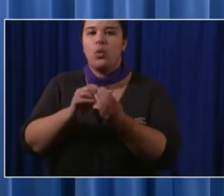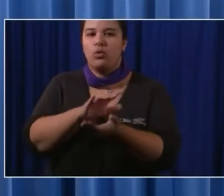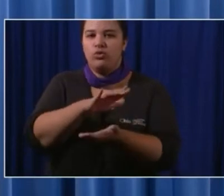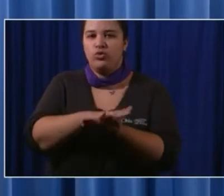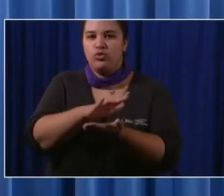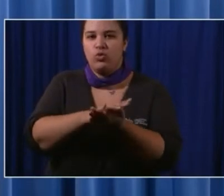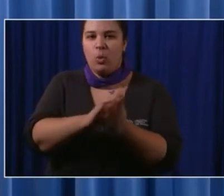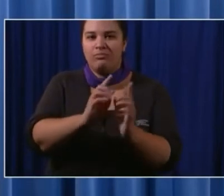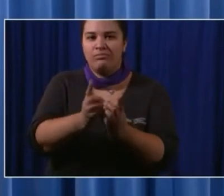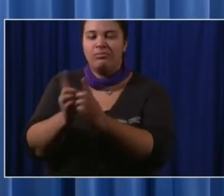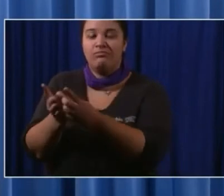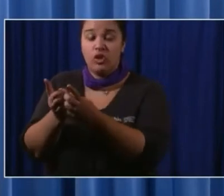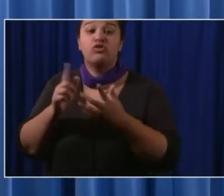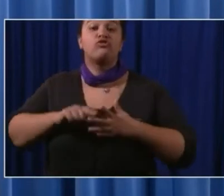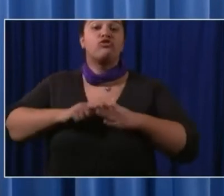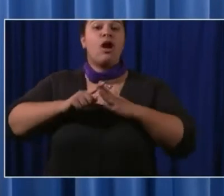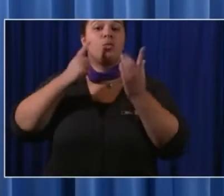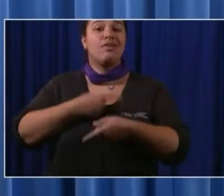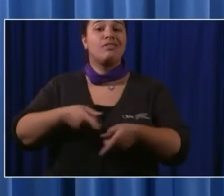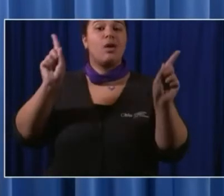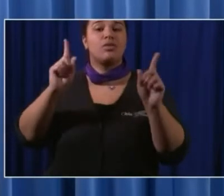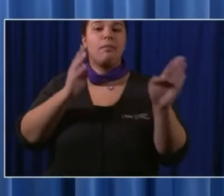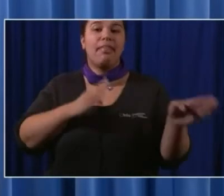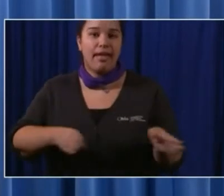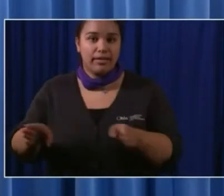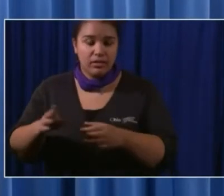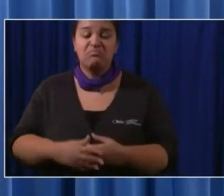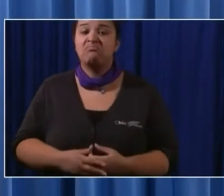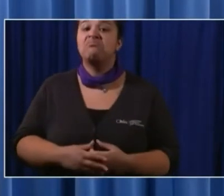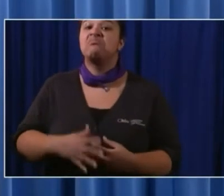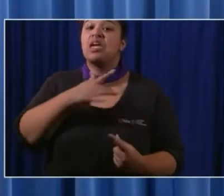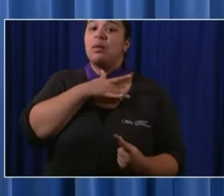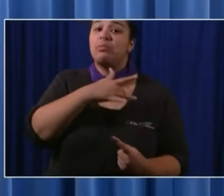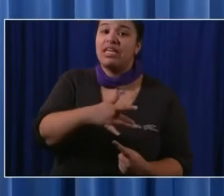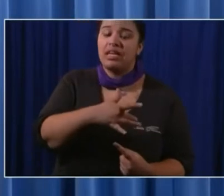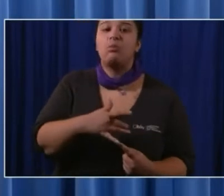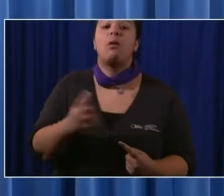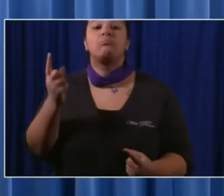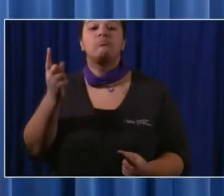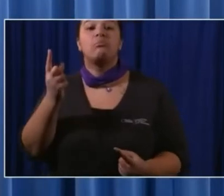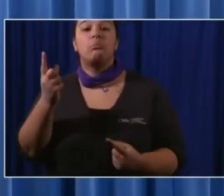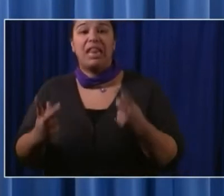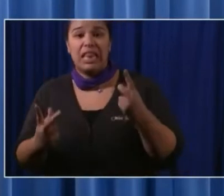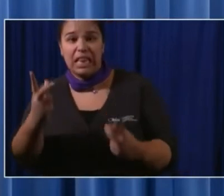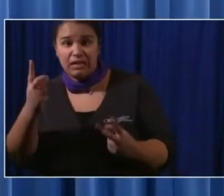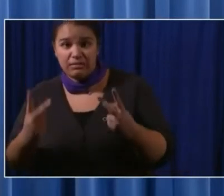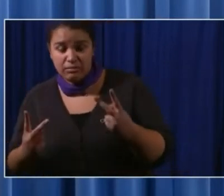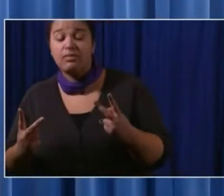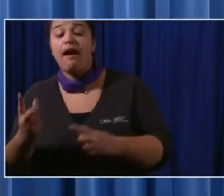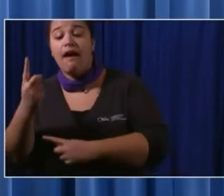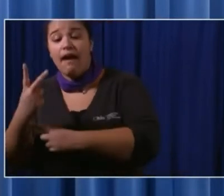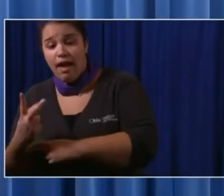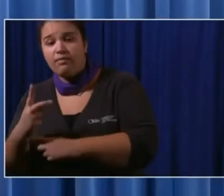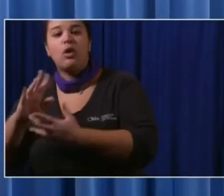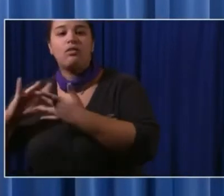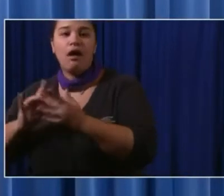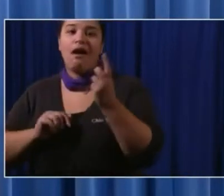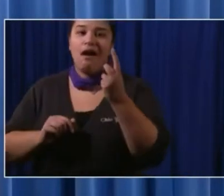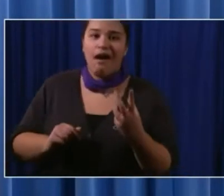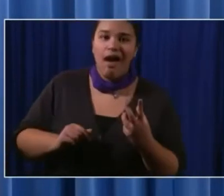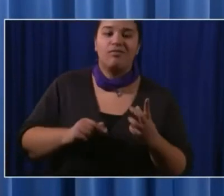plans for next month. Many are implementing blended learning and limited class sizes. How do you think this will affect